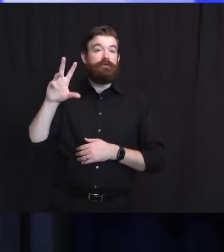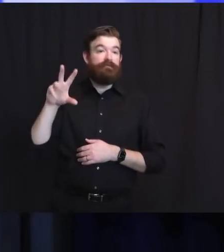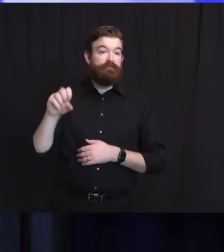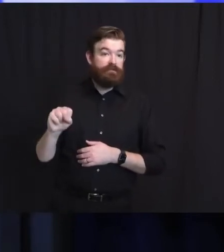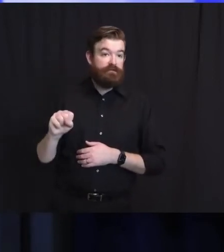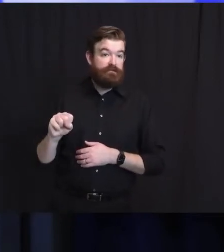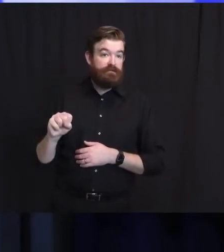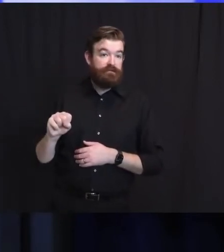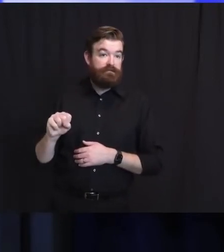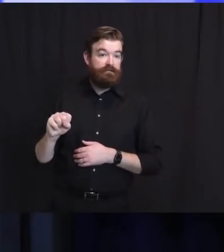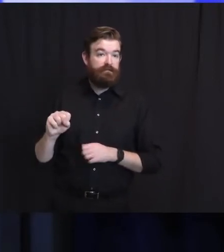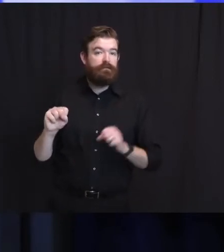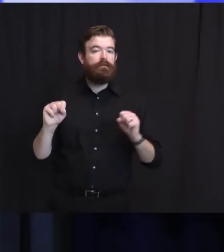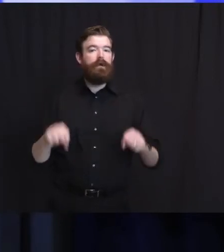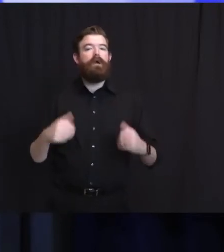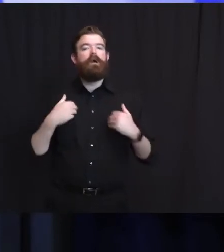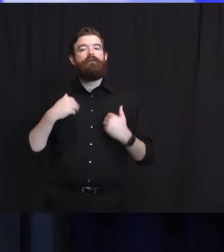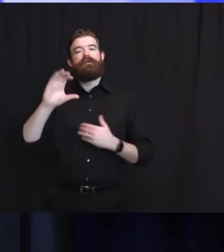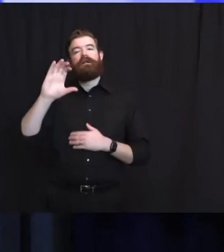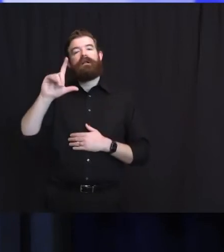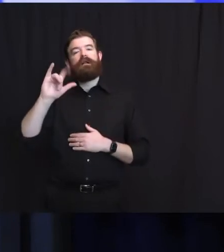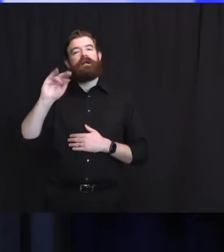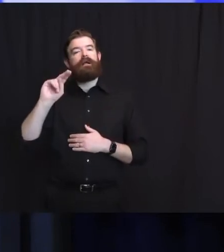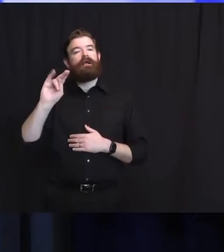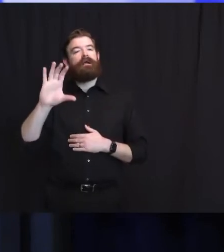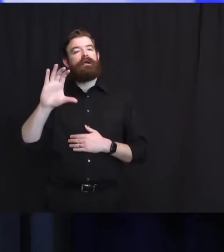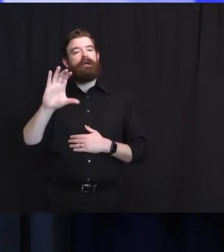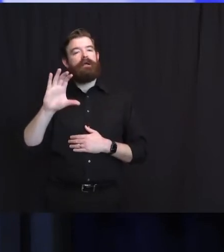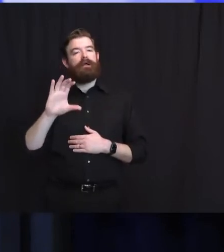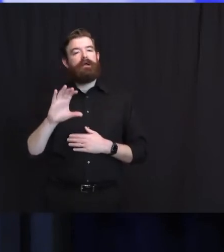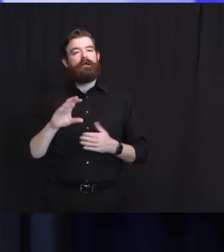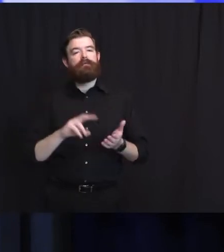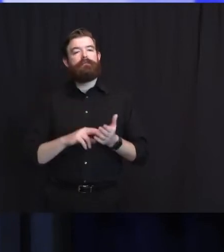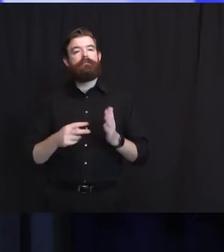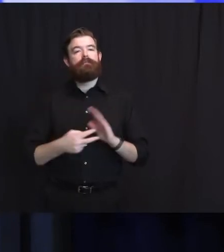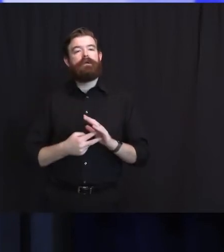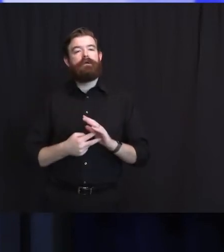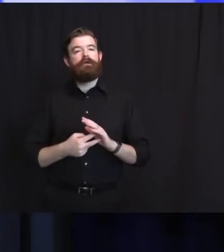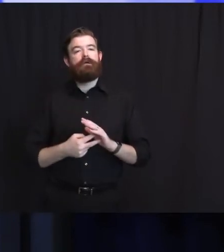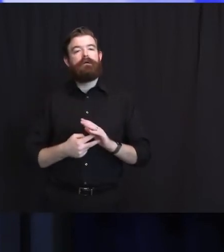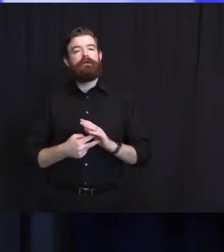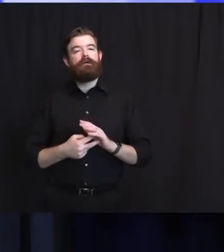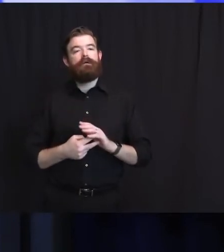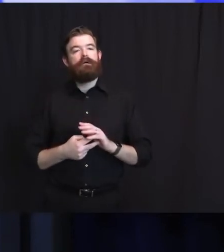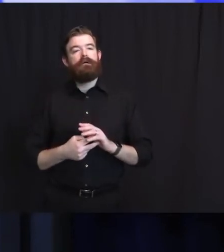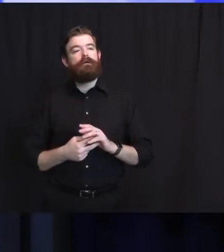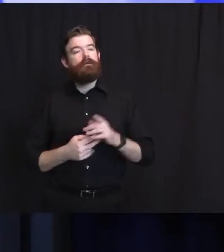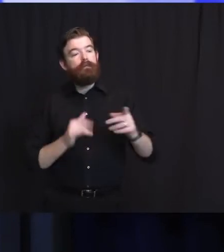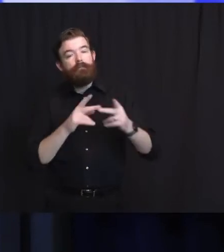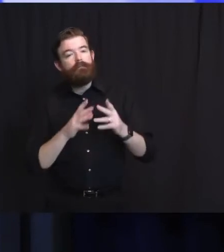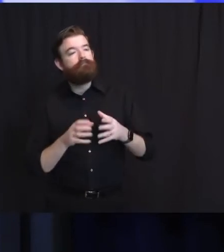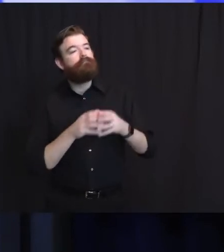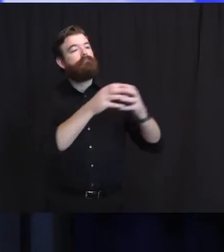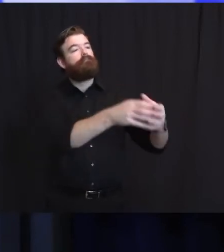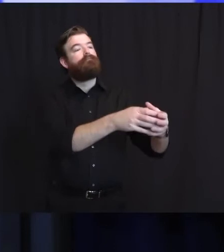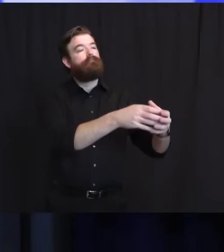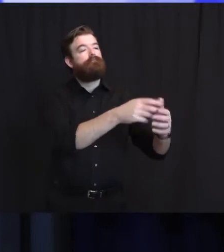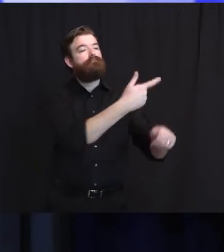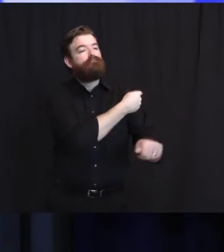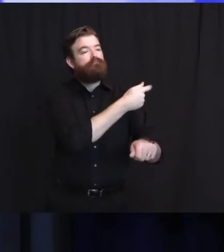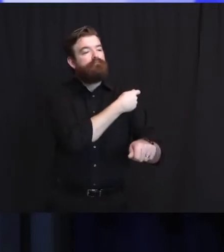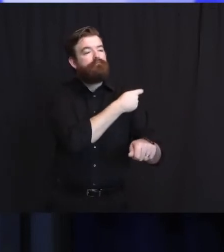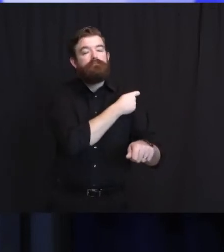is keeping the original plan to have 50% of these doses reserved a week prior to our clinic start on